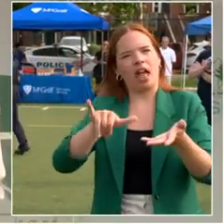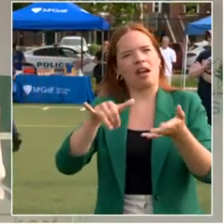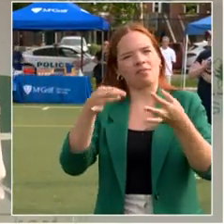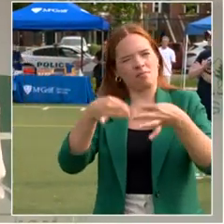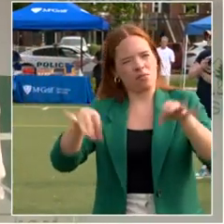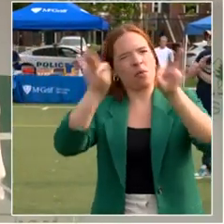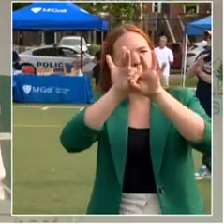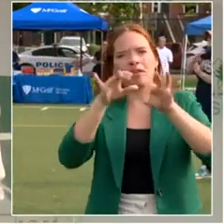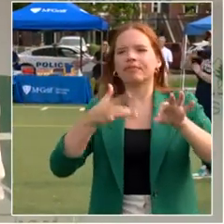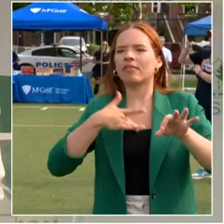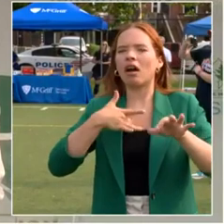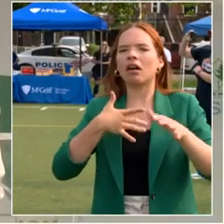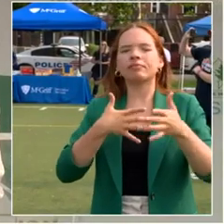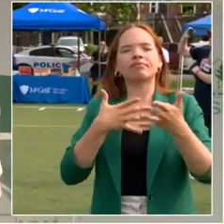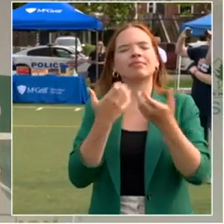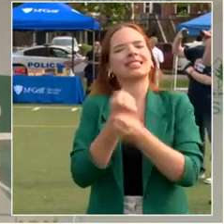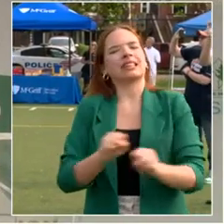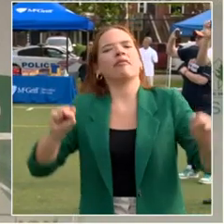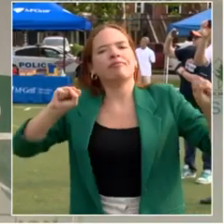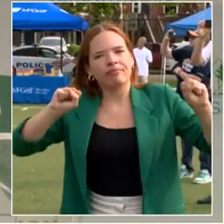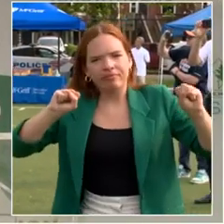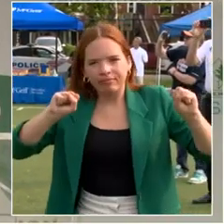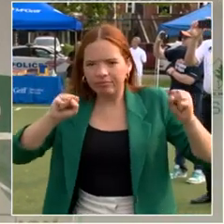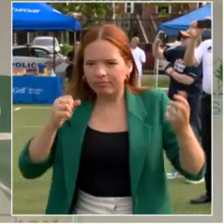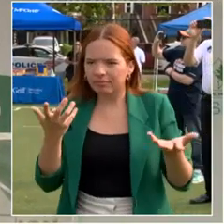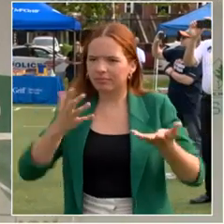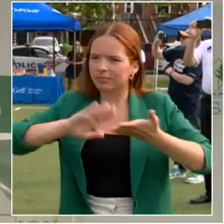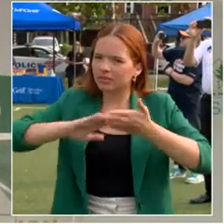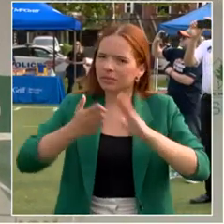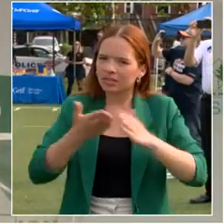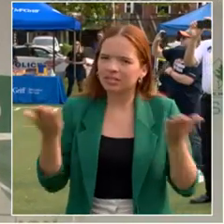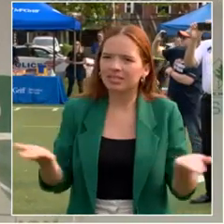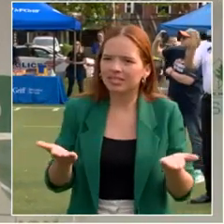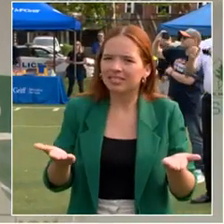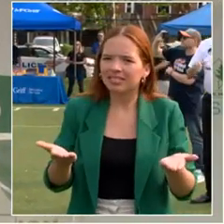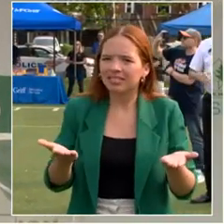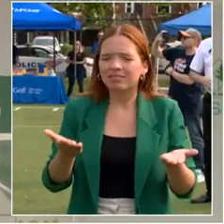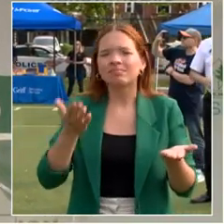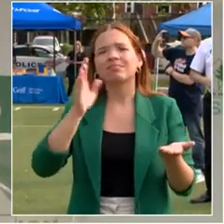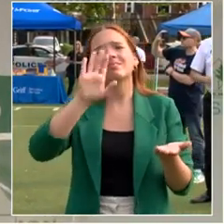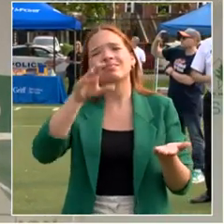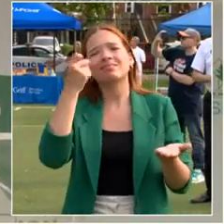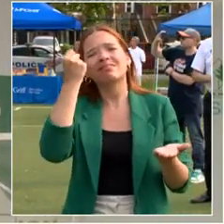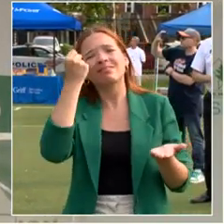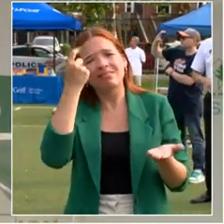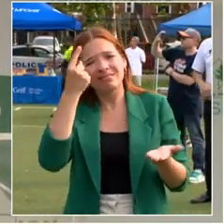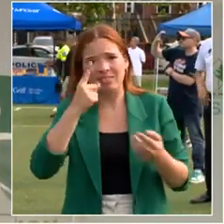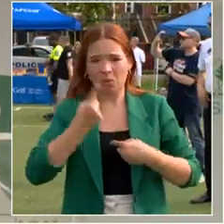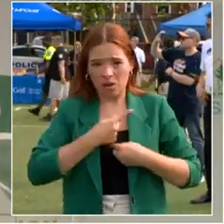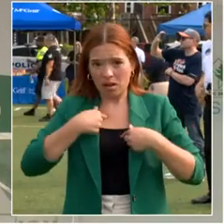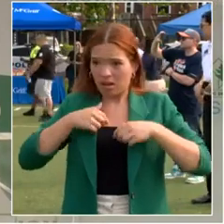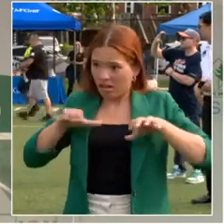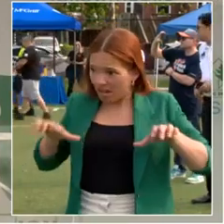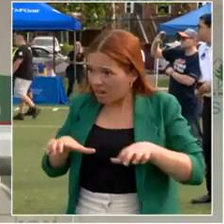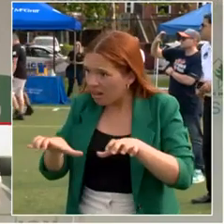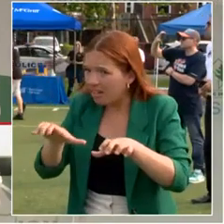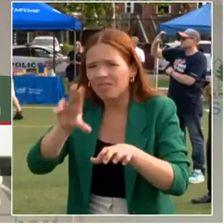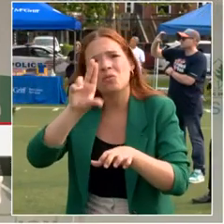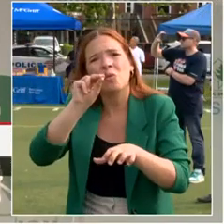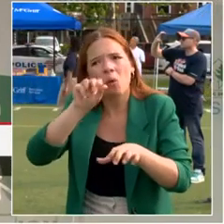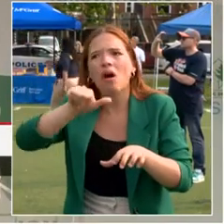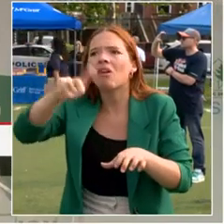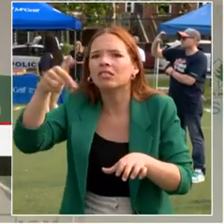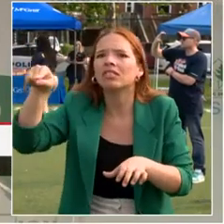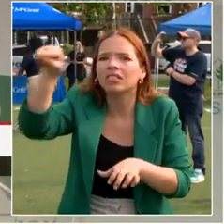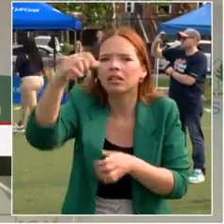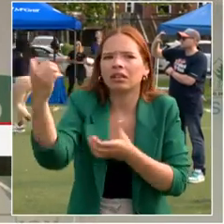tackle crime alone. From community members to businesses to all of the government agencies, it takes everyone